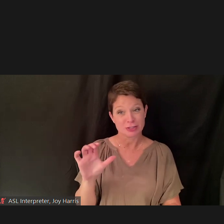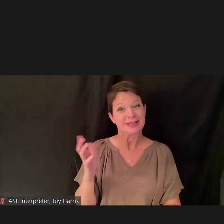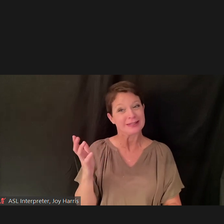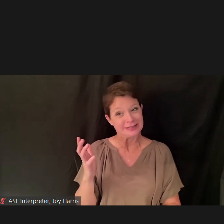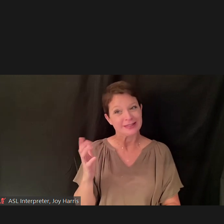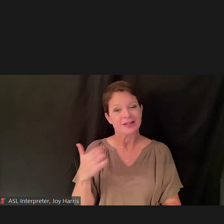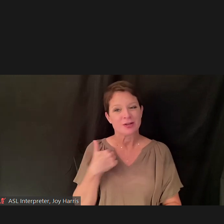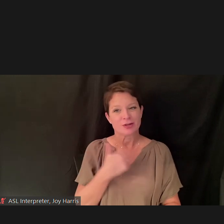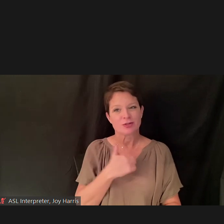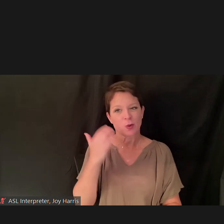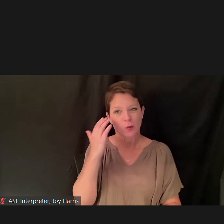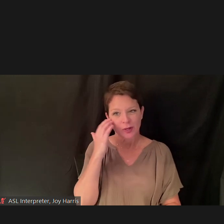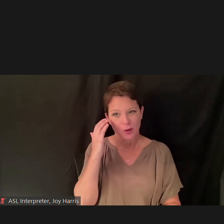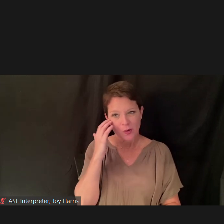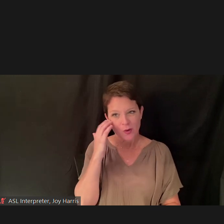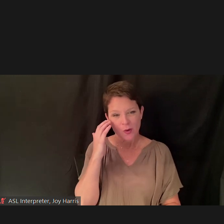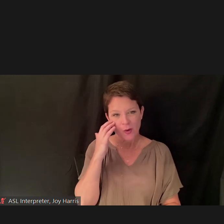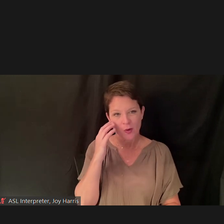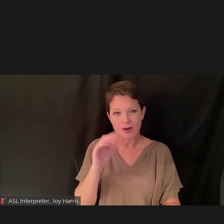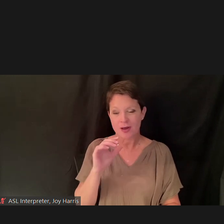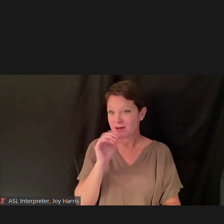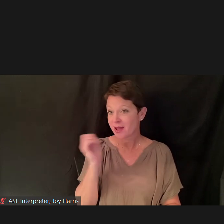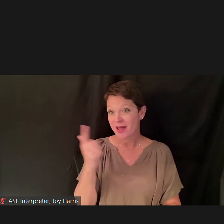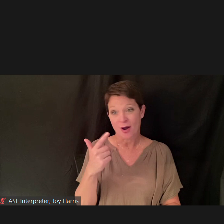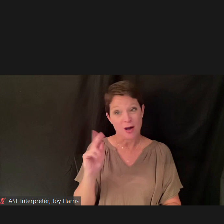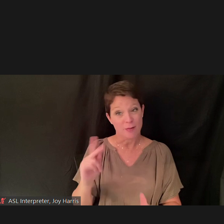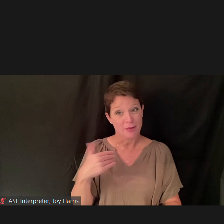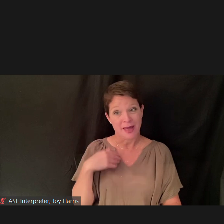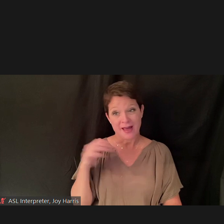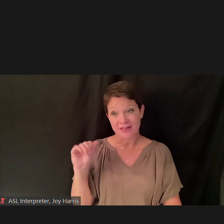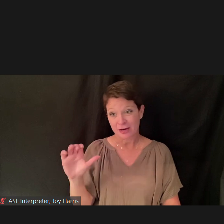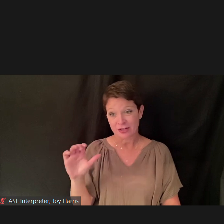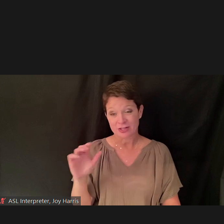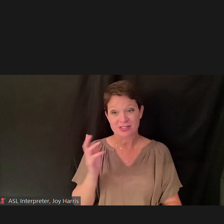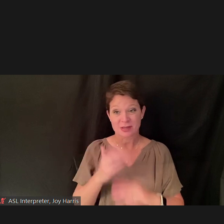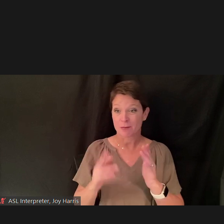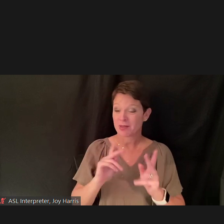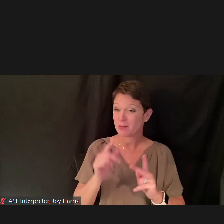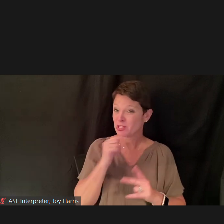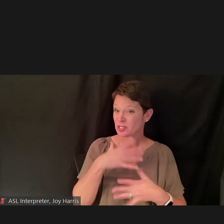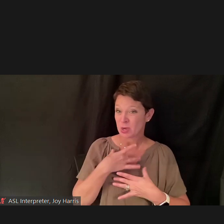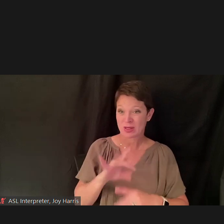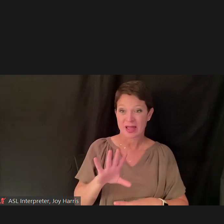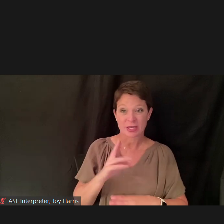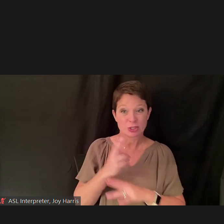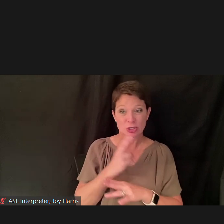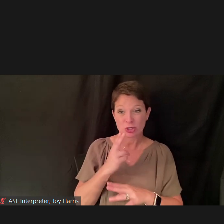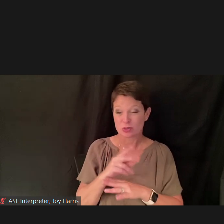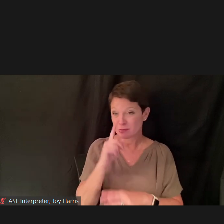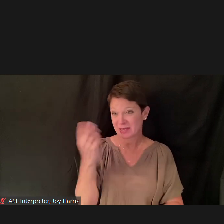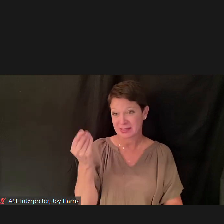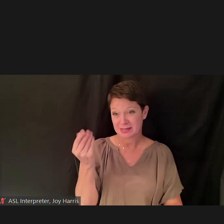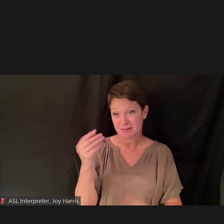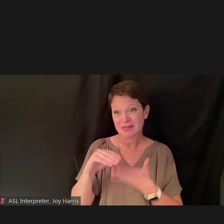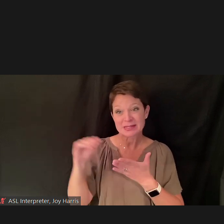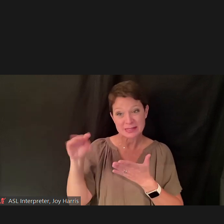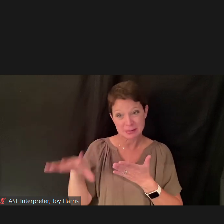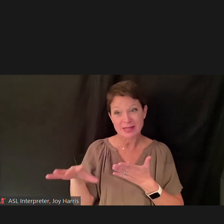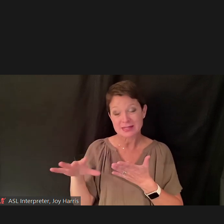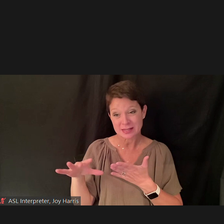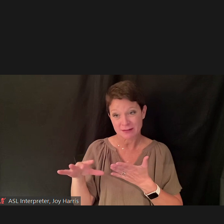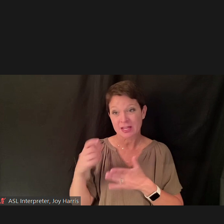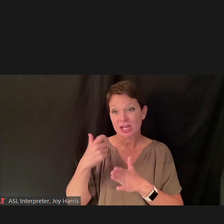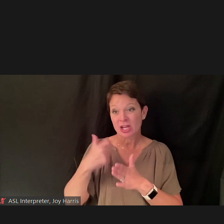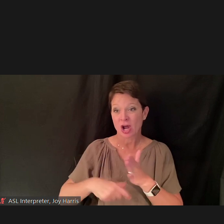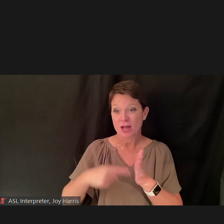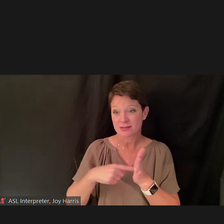know facturas that not everyone para has sus air conditioning, or some people just don't like to use útiles. air conditioning just Sabemos que because le it instamos a las drives